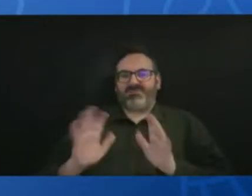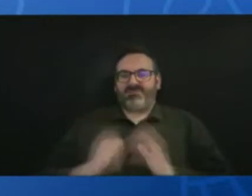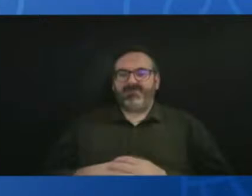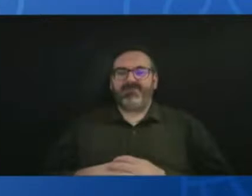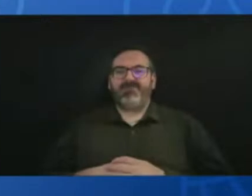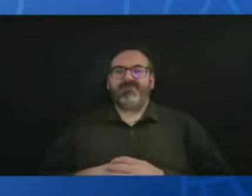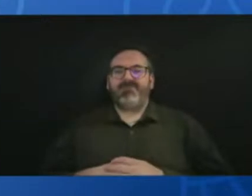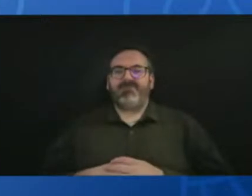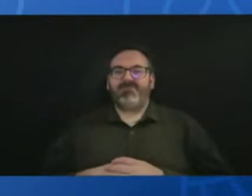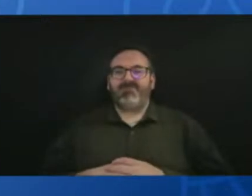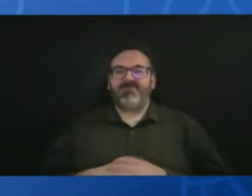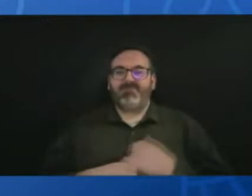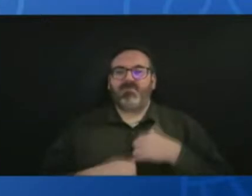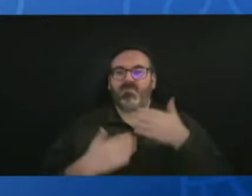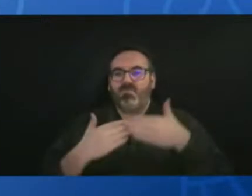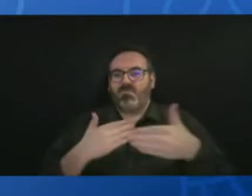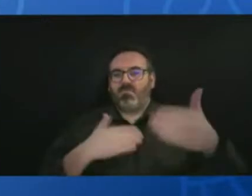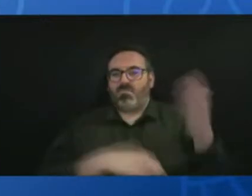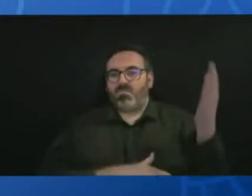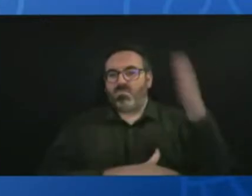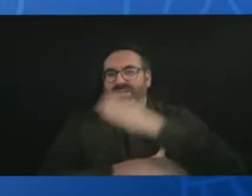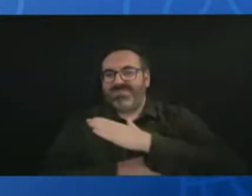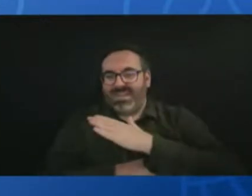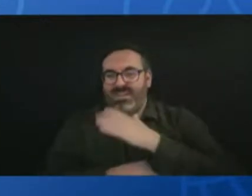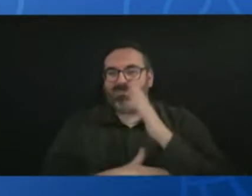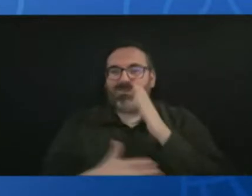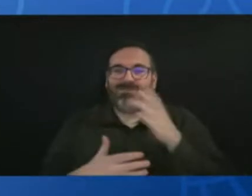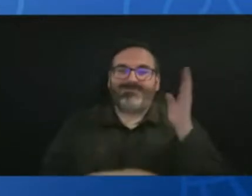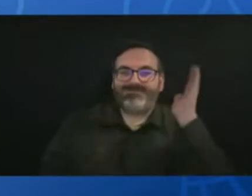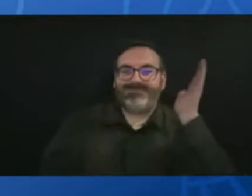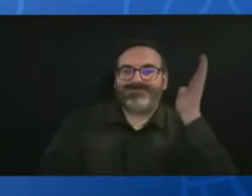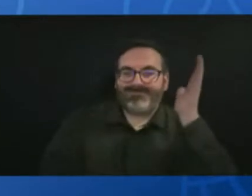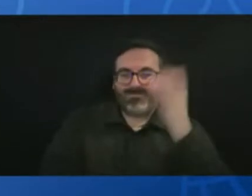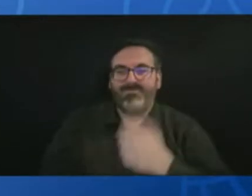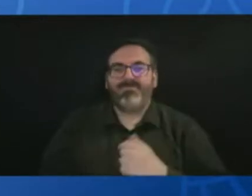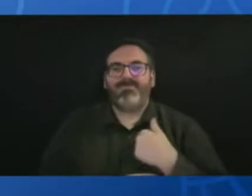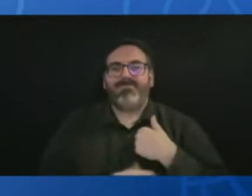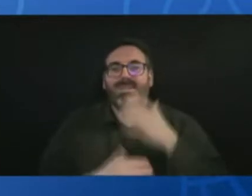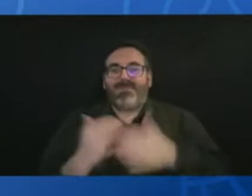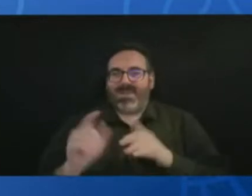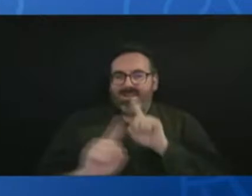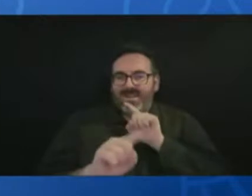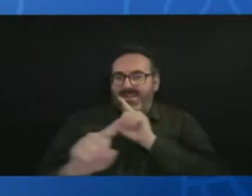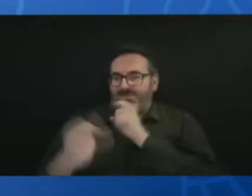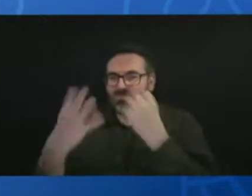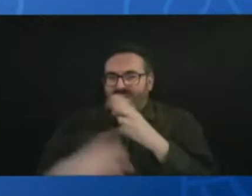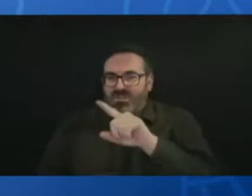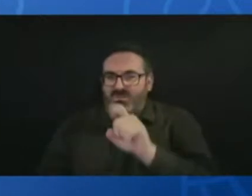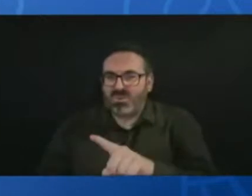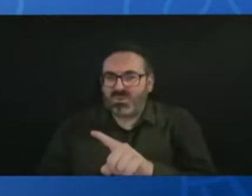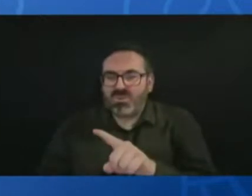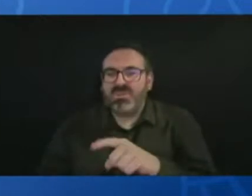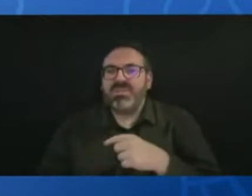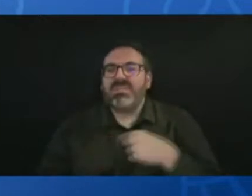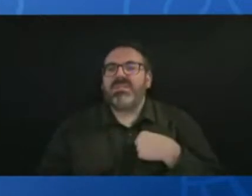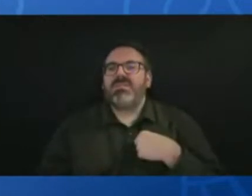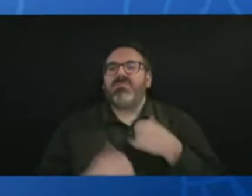through this briefing, I end up answering, I think, many of your questions. Okay. And we're going to continue on. All right, now we're waiting patiently. Thank you,